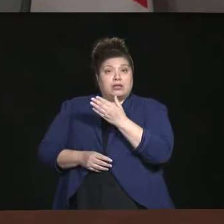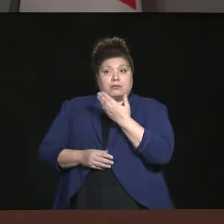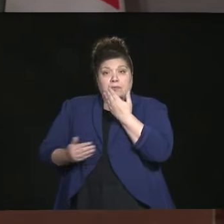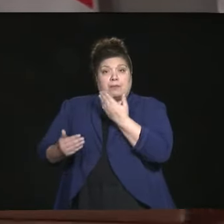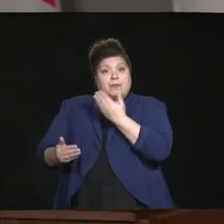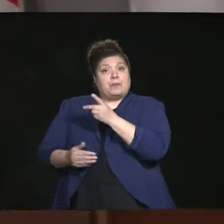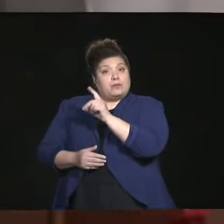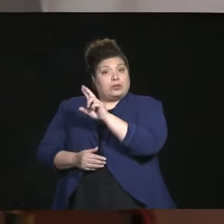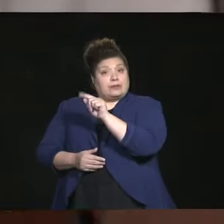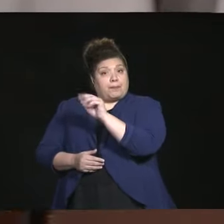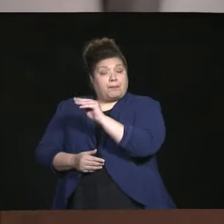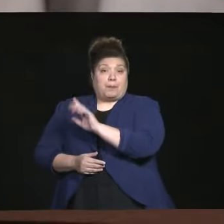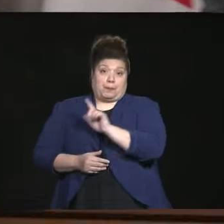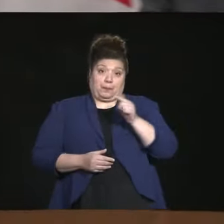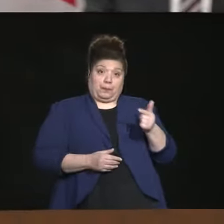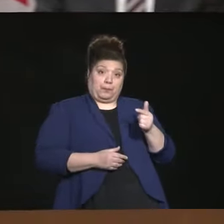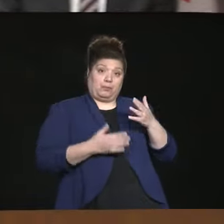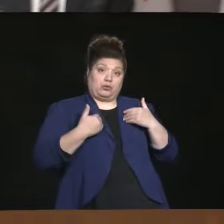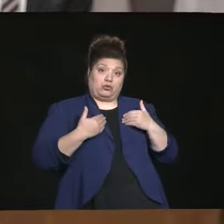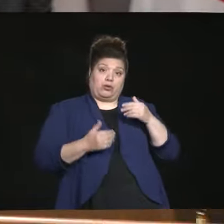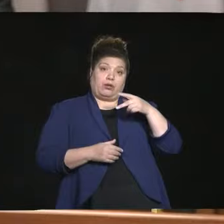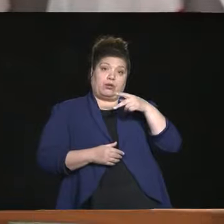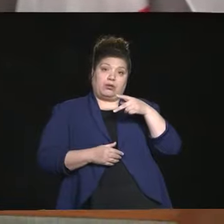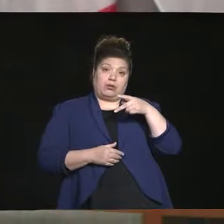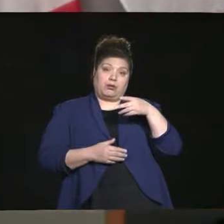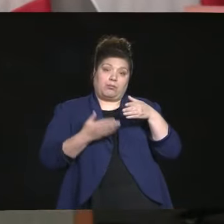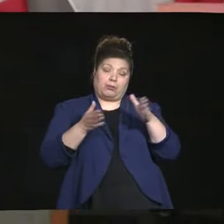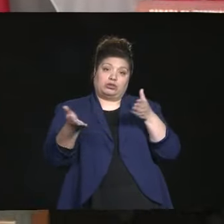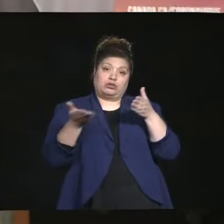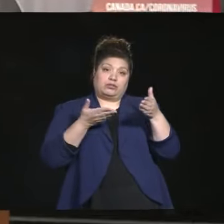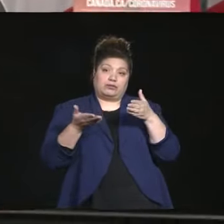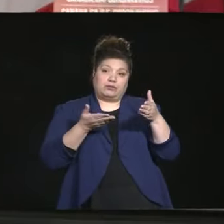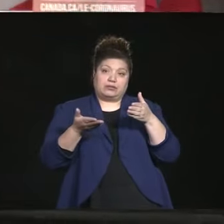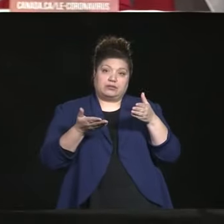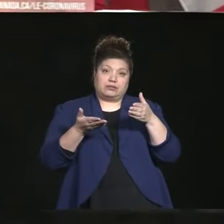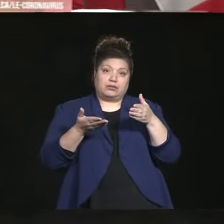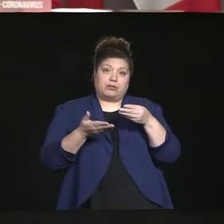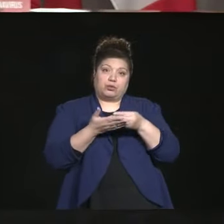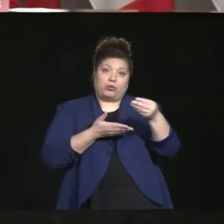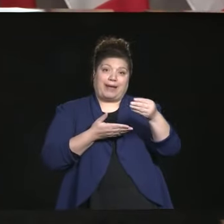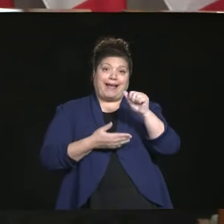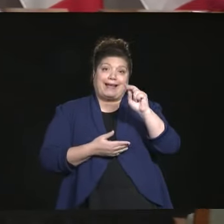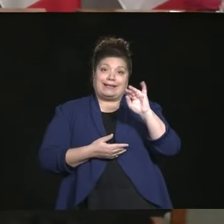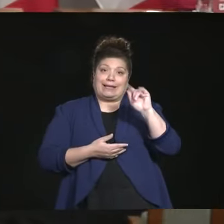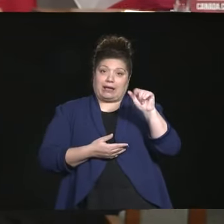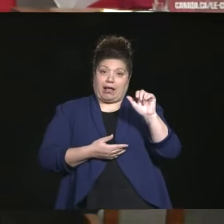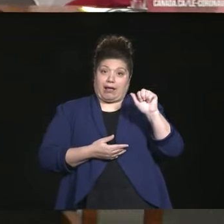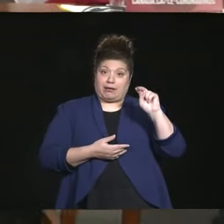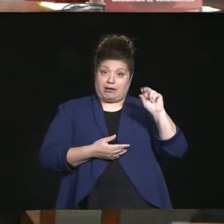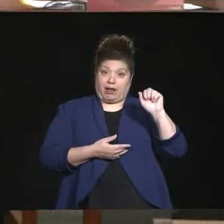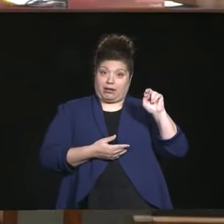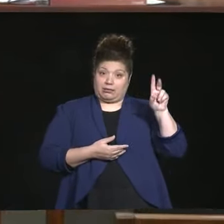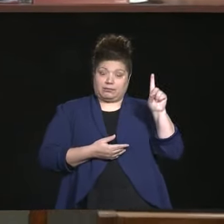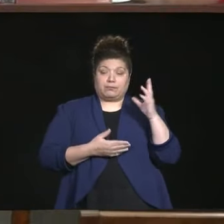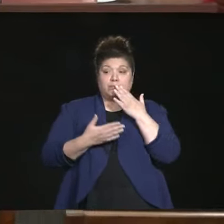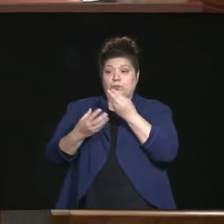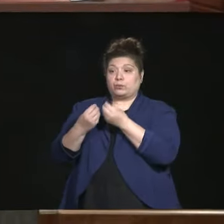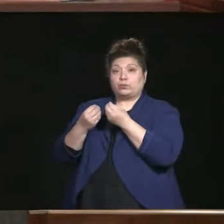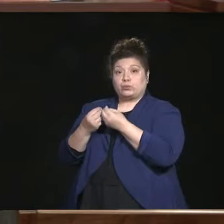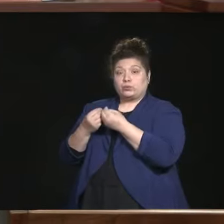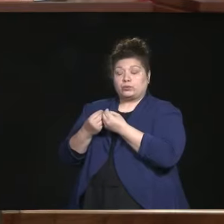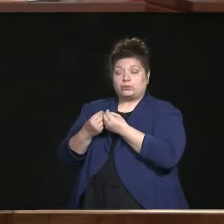of Public Services and Procurement, Anita Anand. Anita, please. Merci beaucoup, Christia, et bonjour tout le monde. Alors que